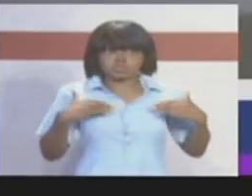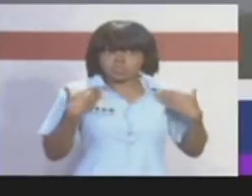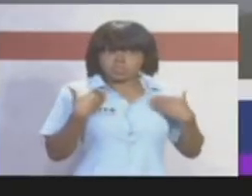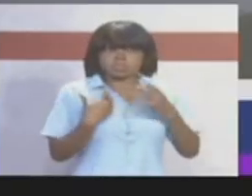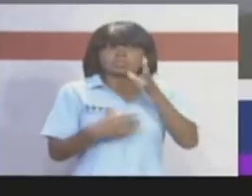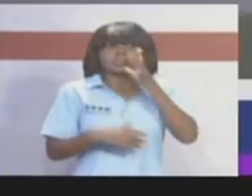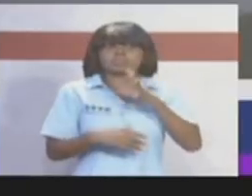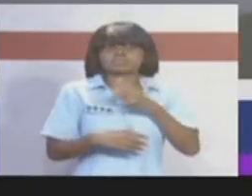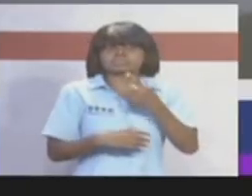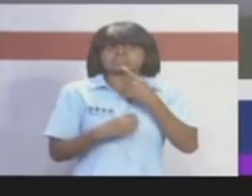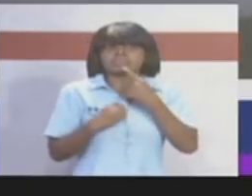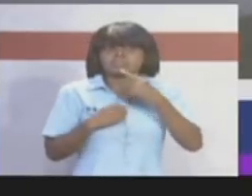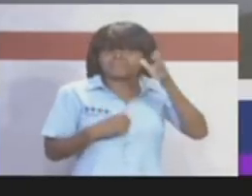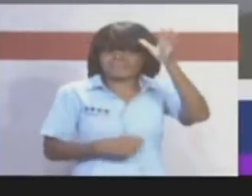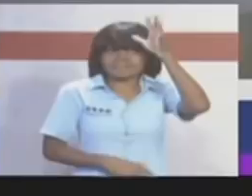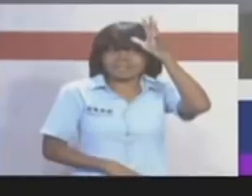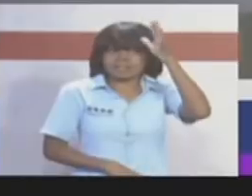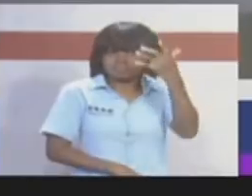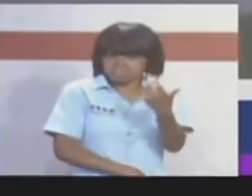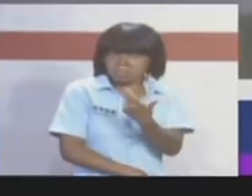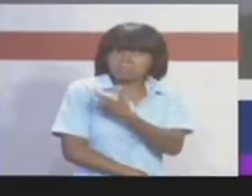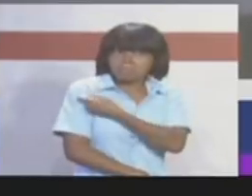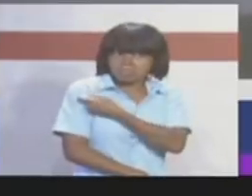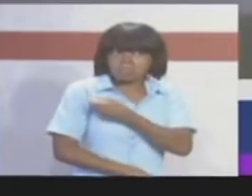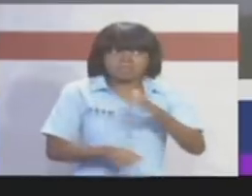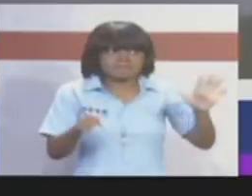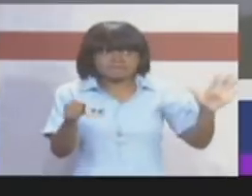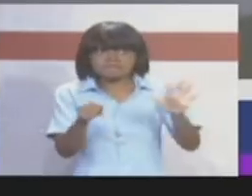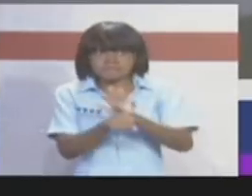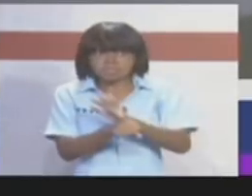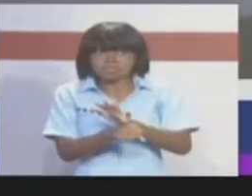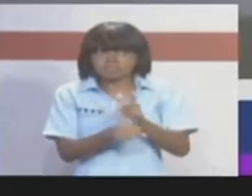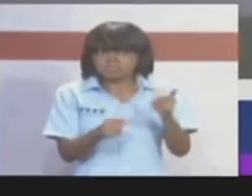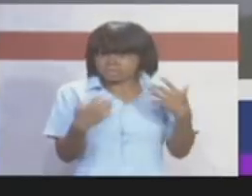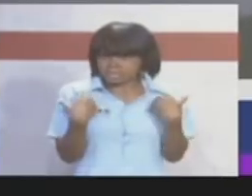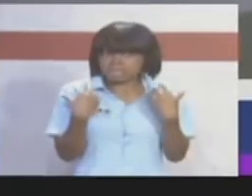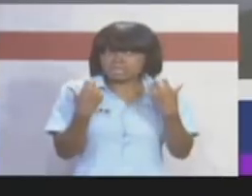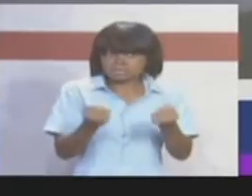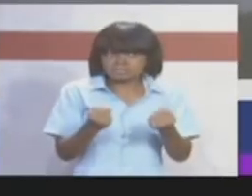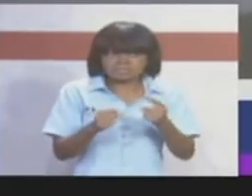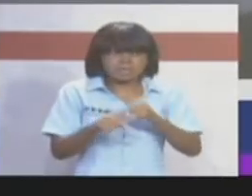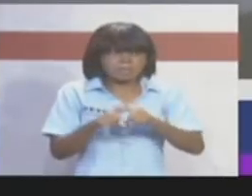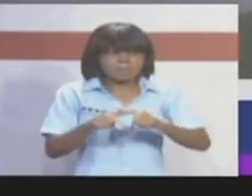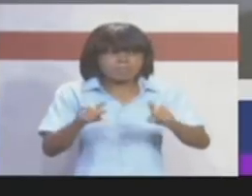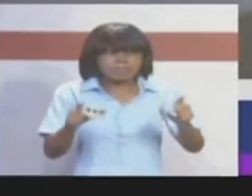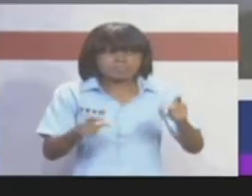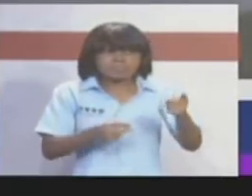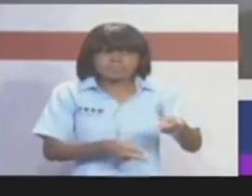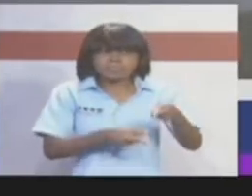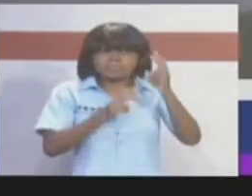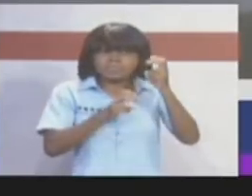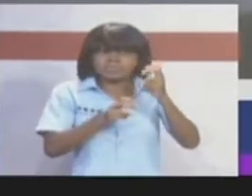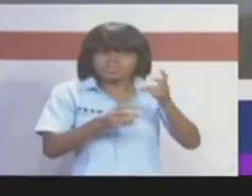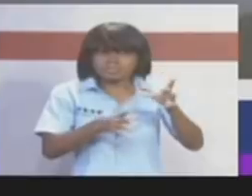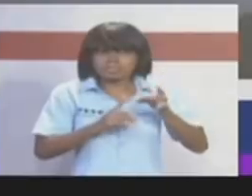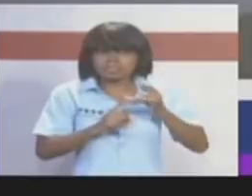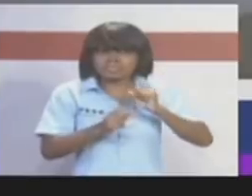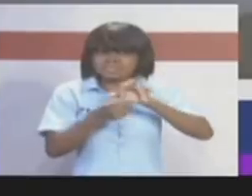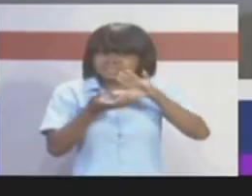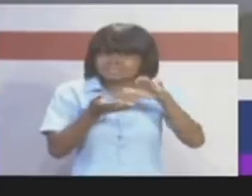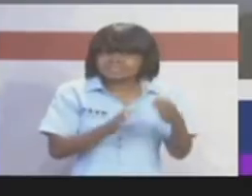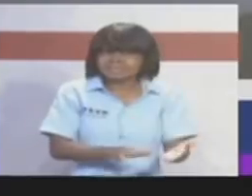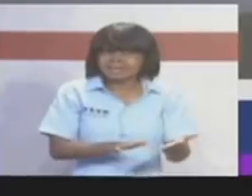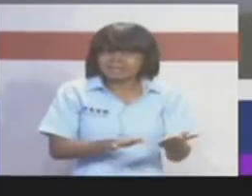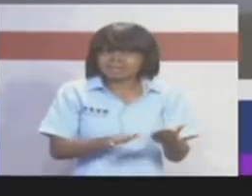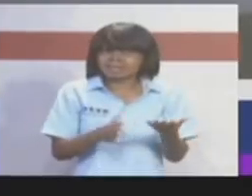59-year-old man, but still managed to pass away from COVID-19 at hospital. So I just wanted to get any updated figures